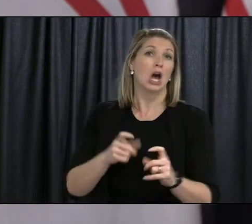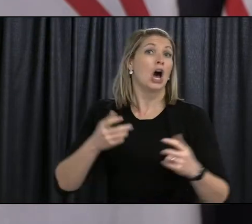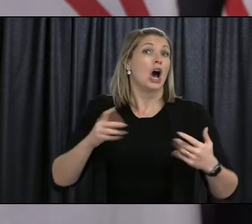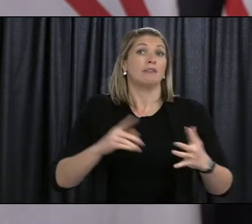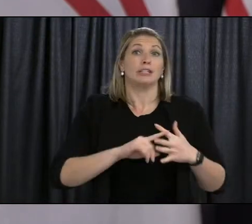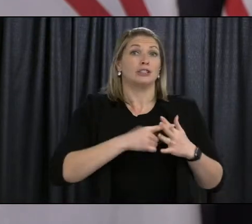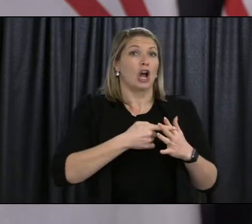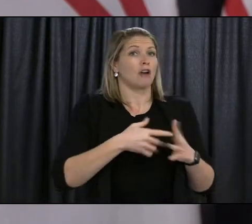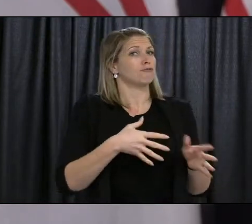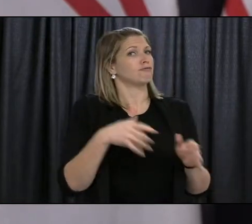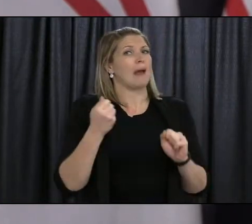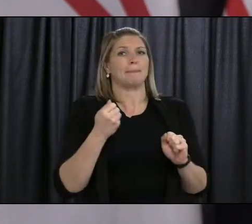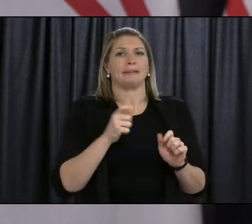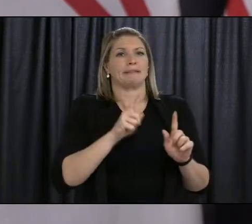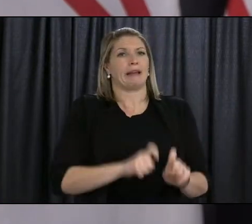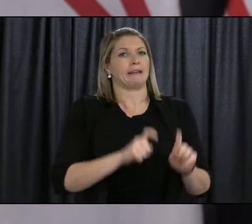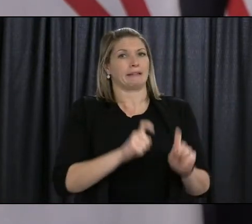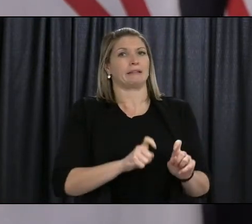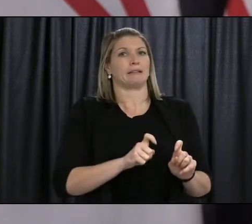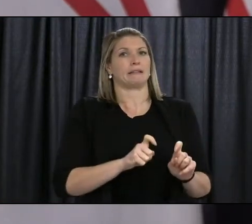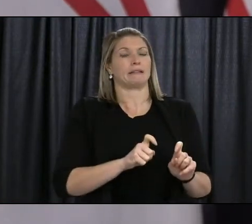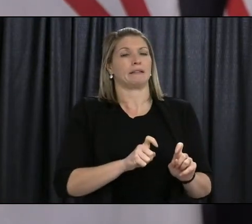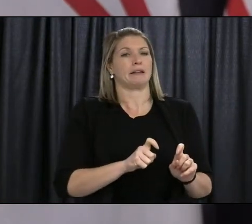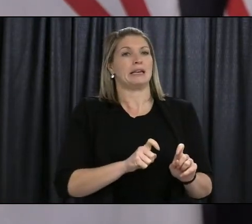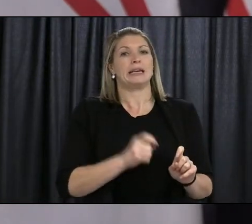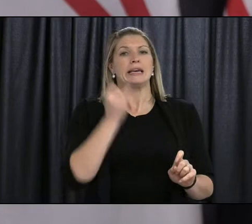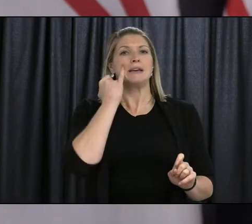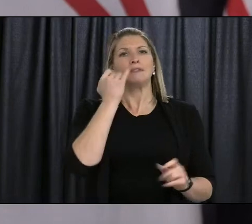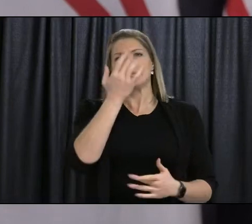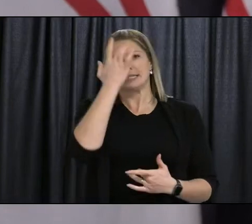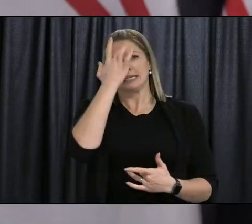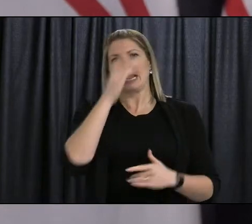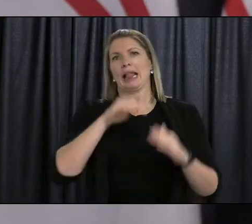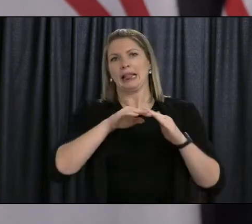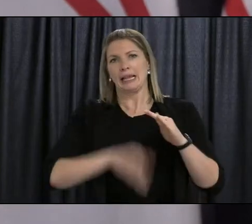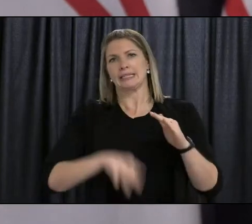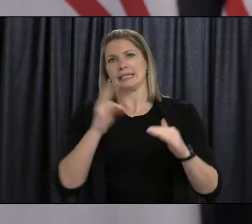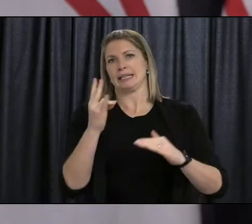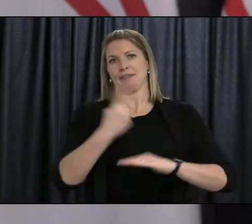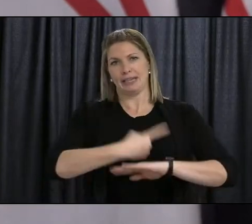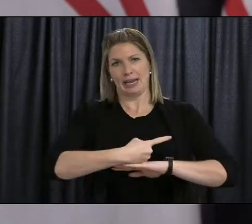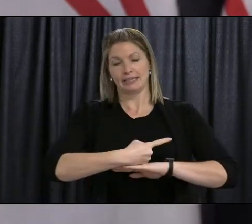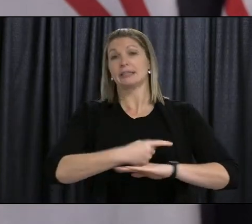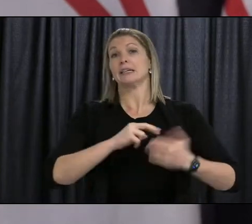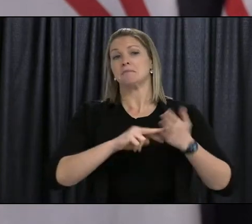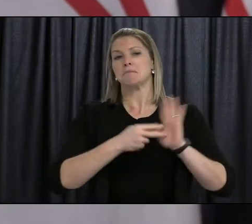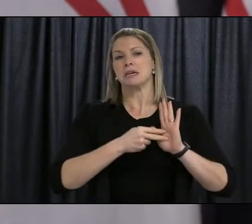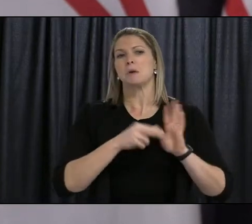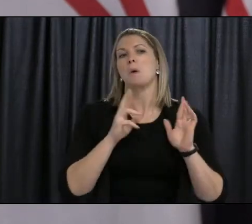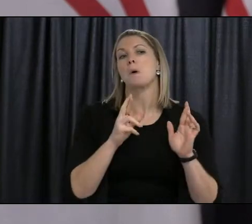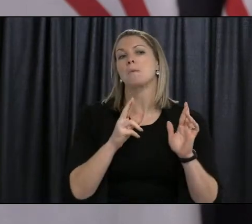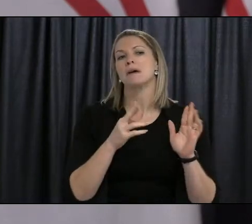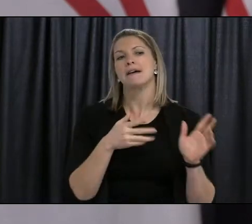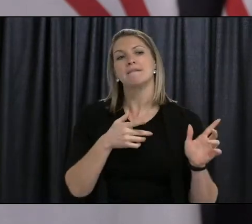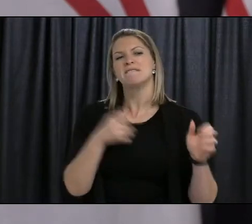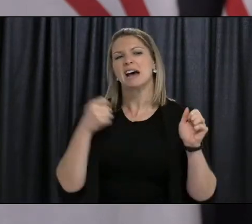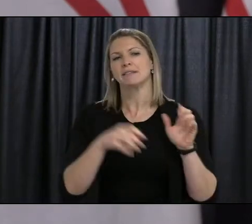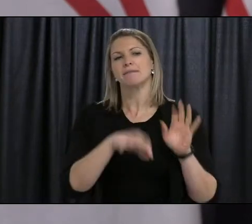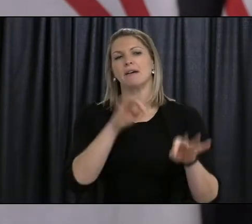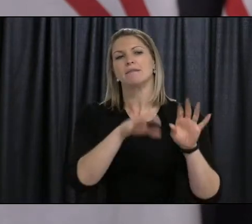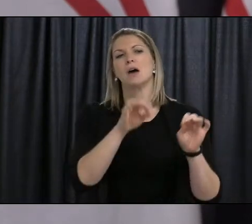on site for those who have had symptoms less than 7 days, which we hope will increase the speed at which we can detect symptomatic